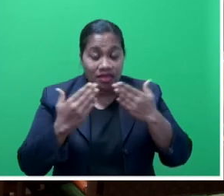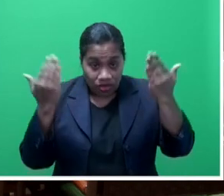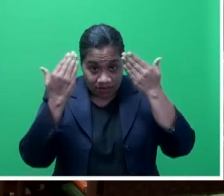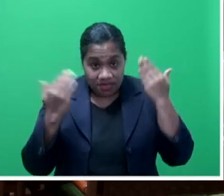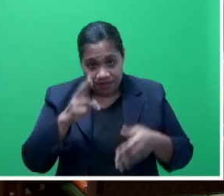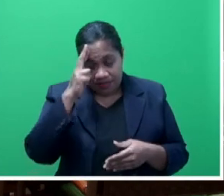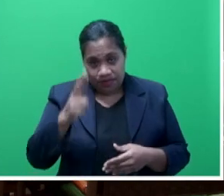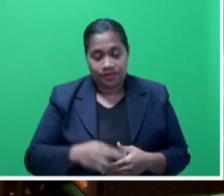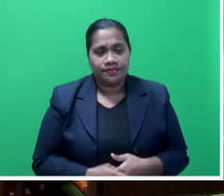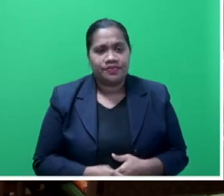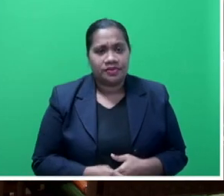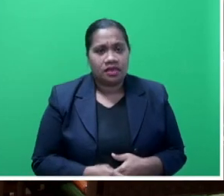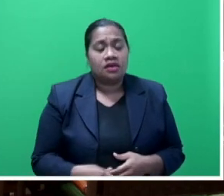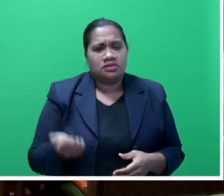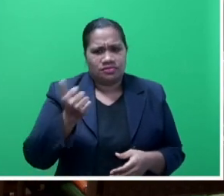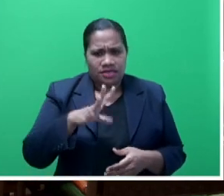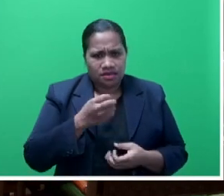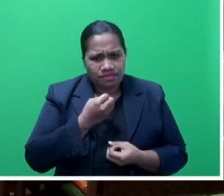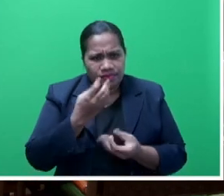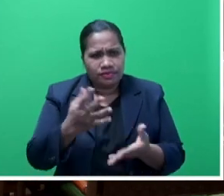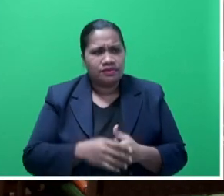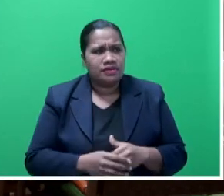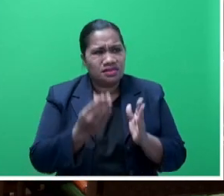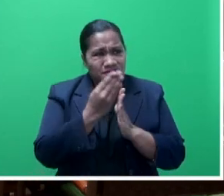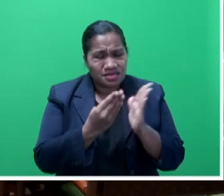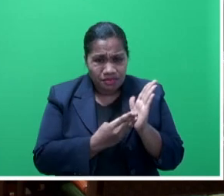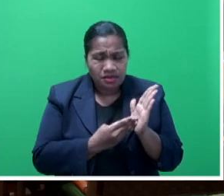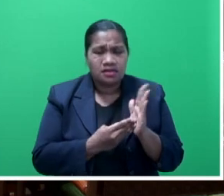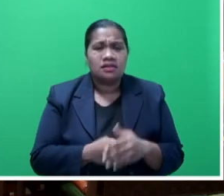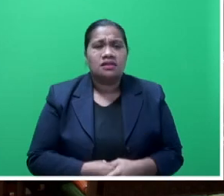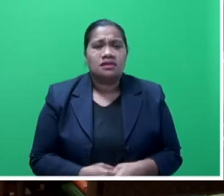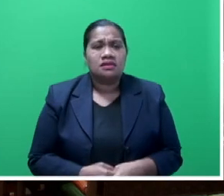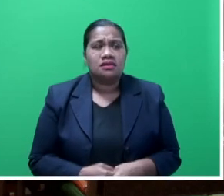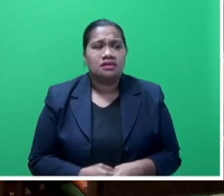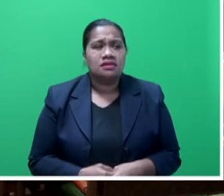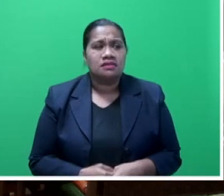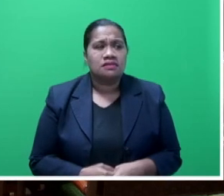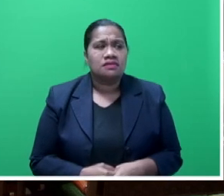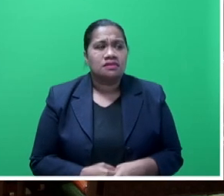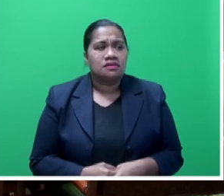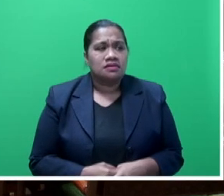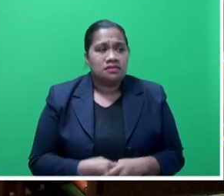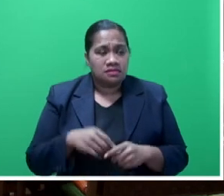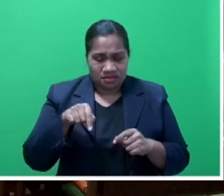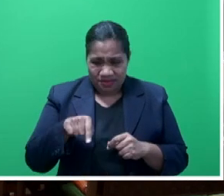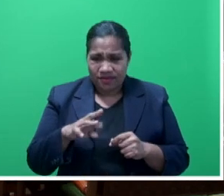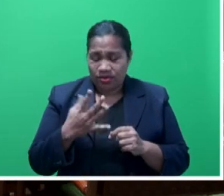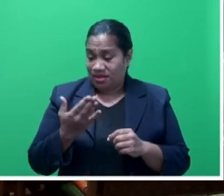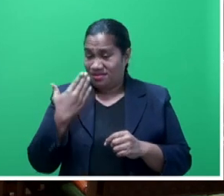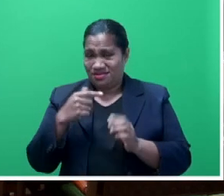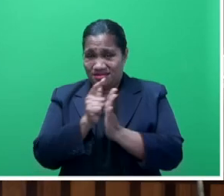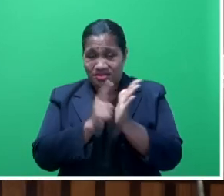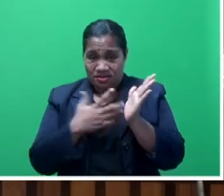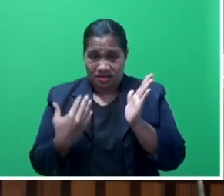Mr. Speaker, sir, as highlighted that this particular bill seeks to repeal the existing law that's in place. The existing law